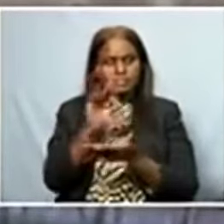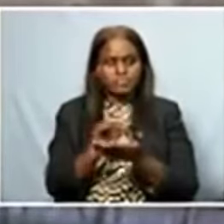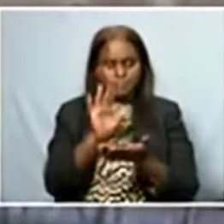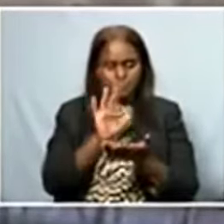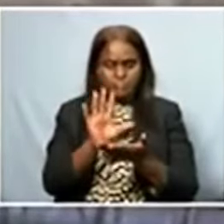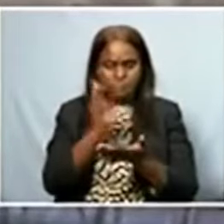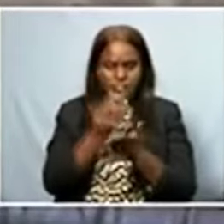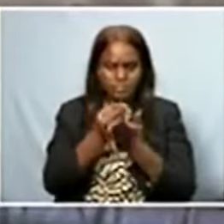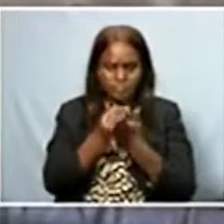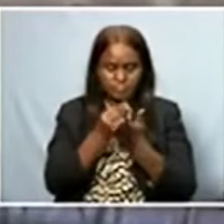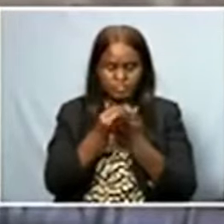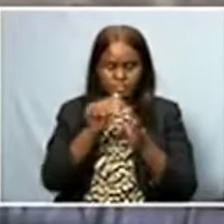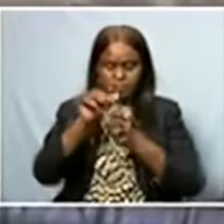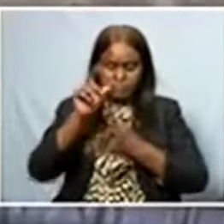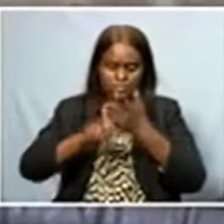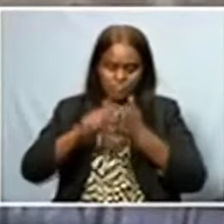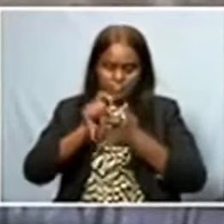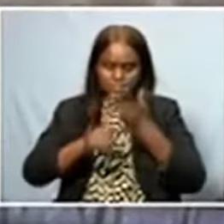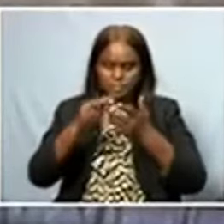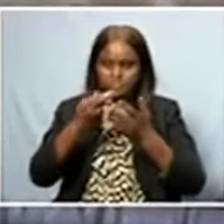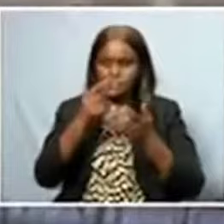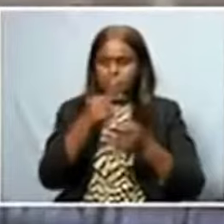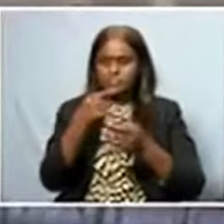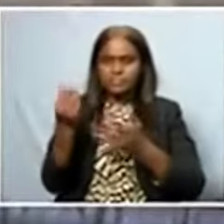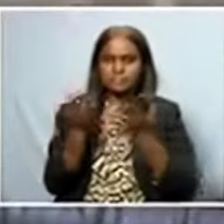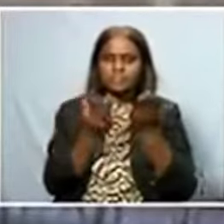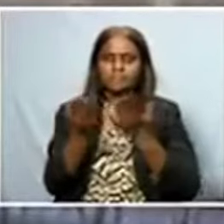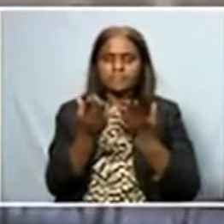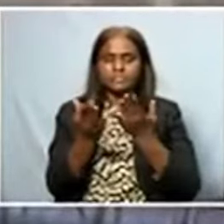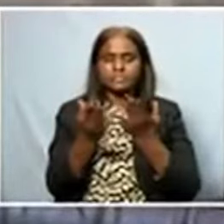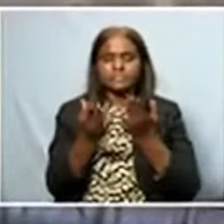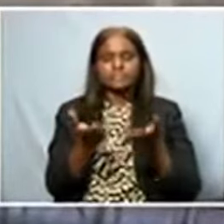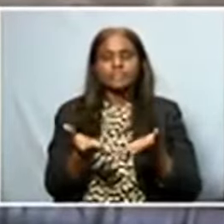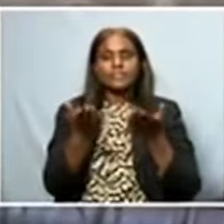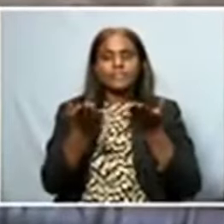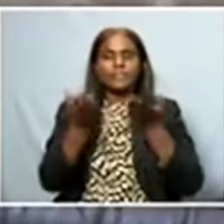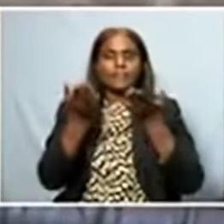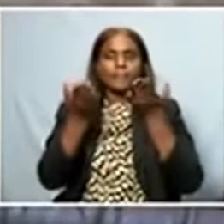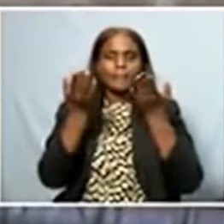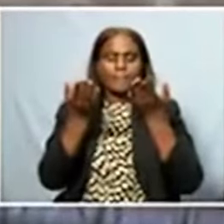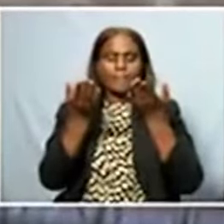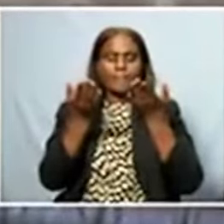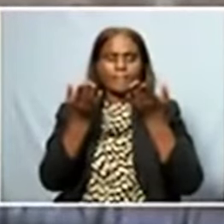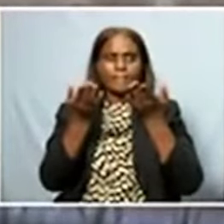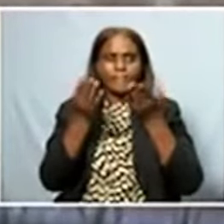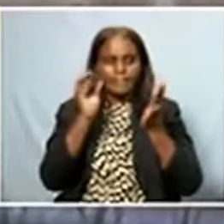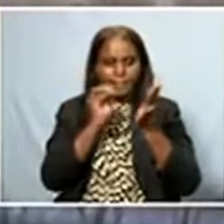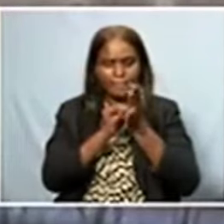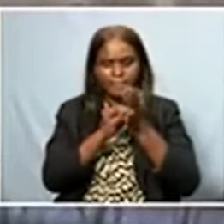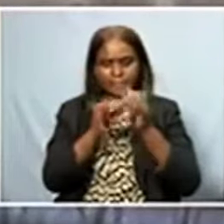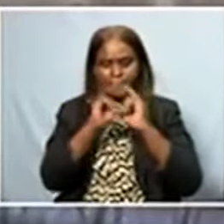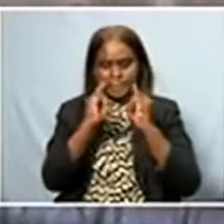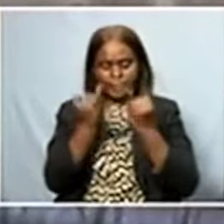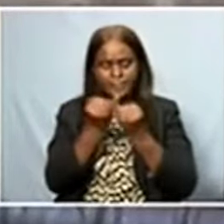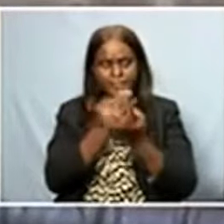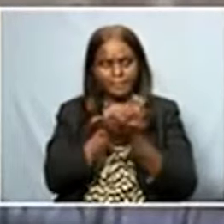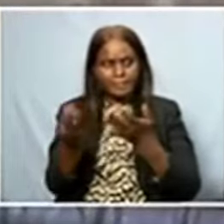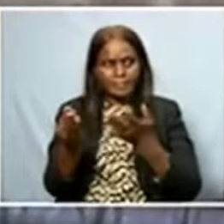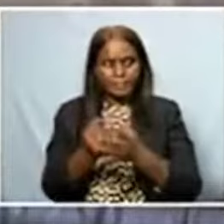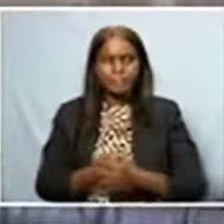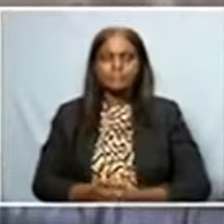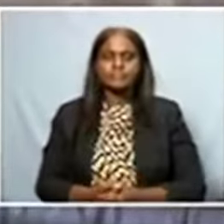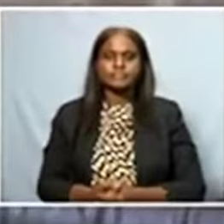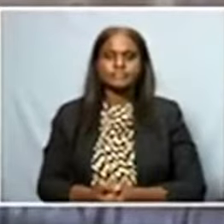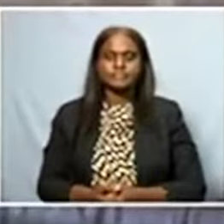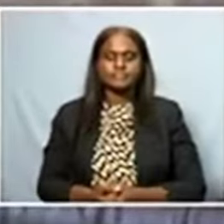the allocation when the cost of goods and services are going up. You are certainly setting the institution to fail.